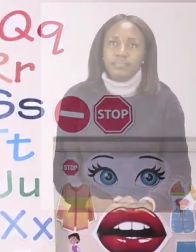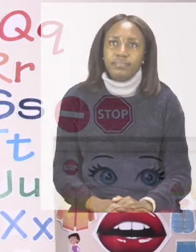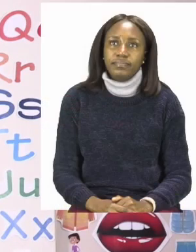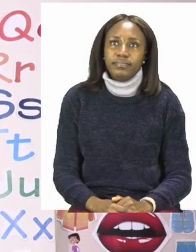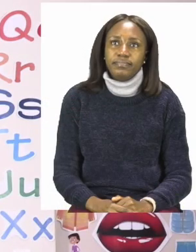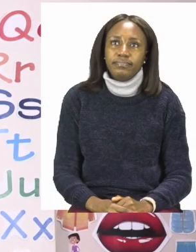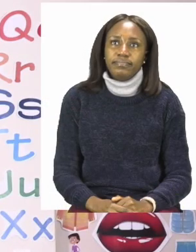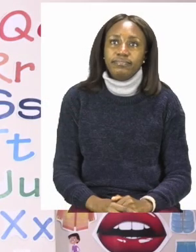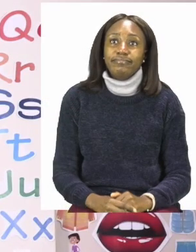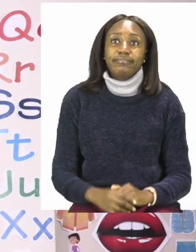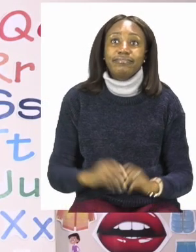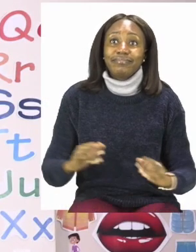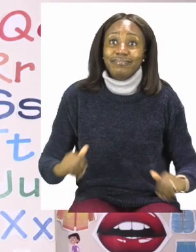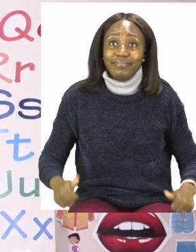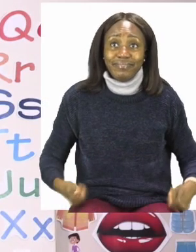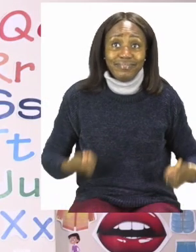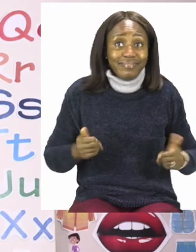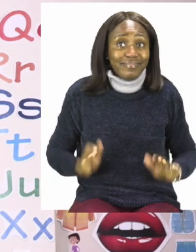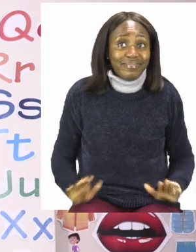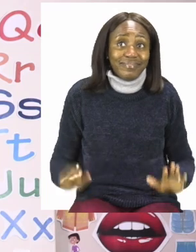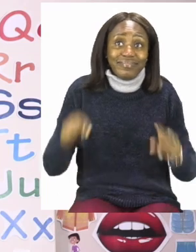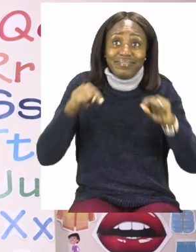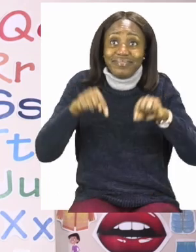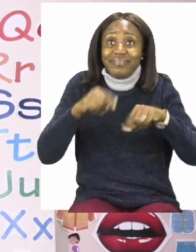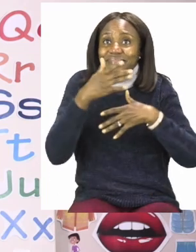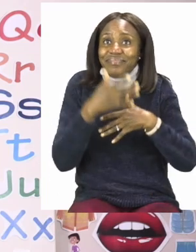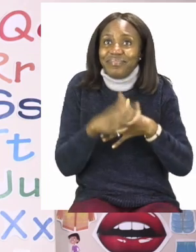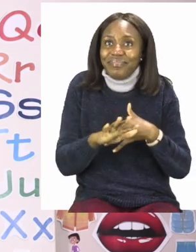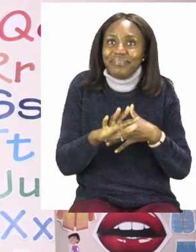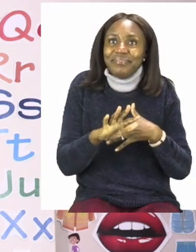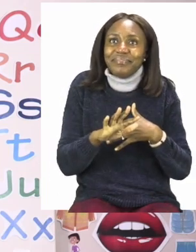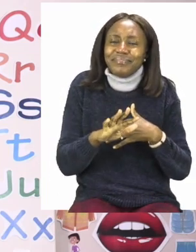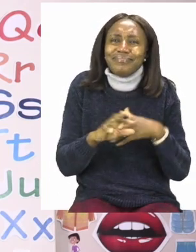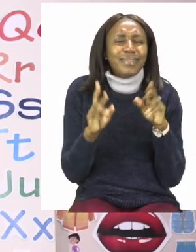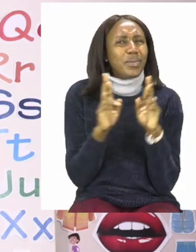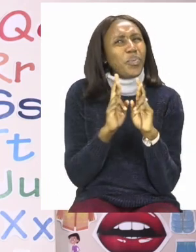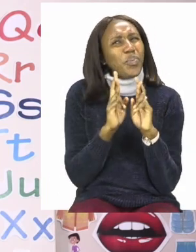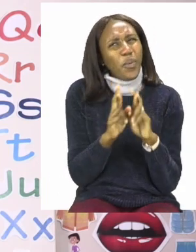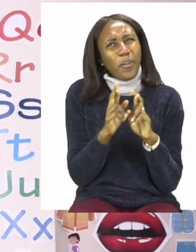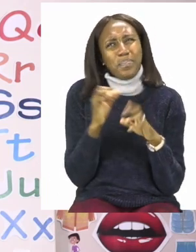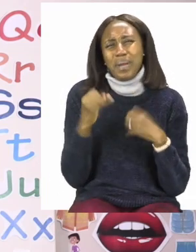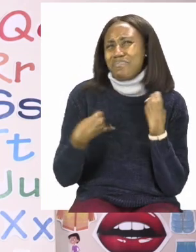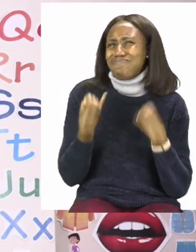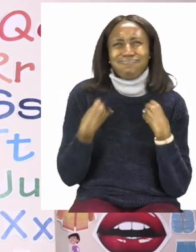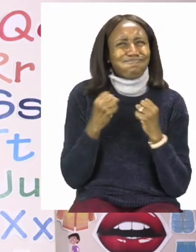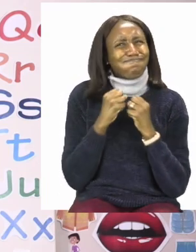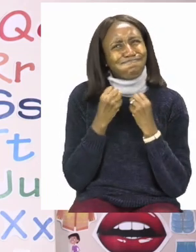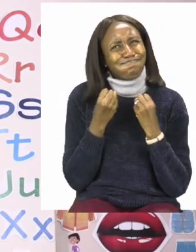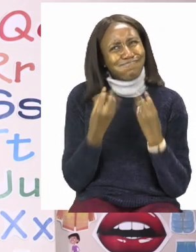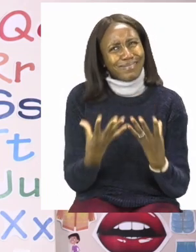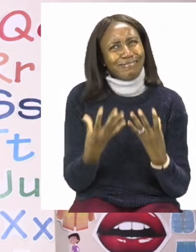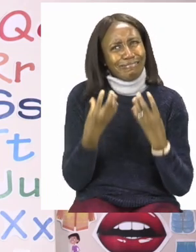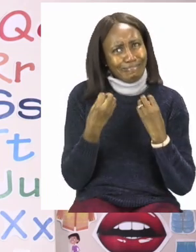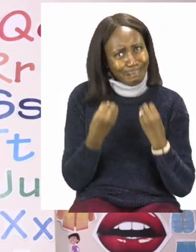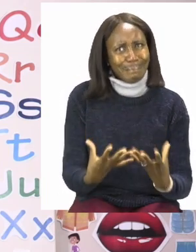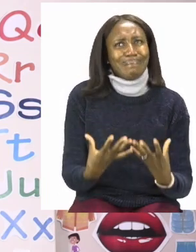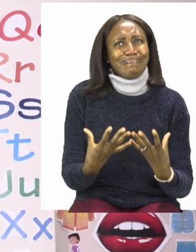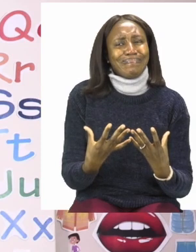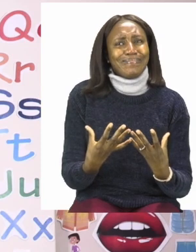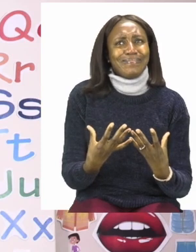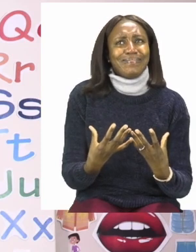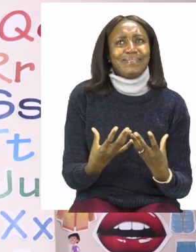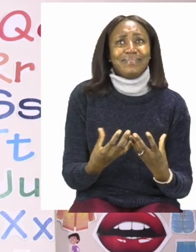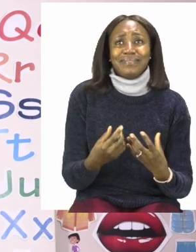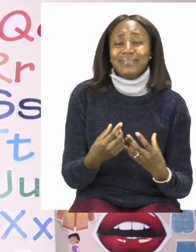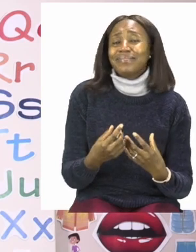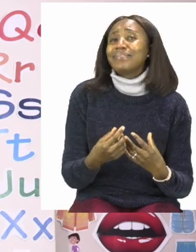Boys and girls, we have now come to the end of our lesson and I hope you had fun. I know I did. Just make sure that